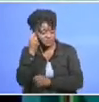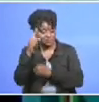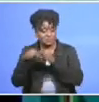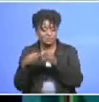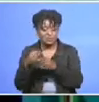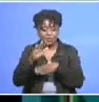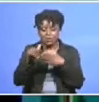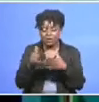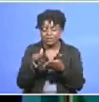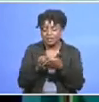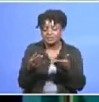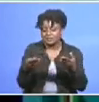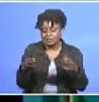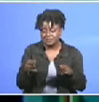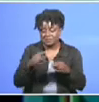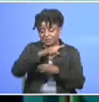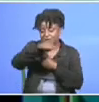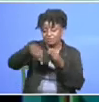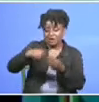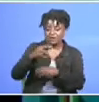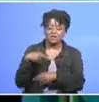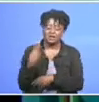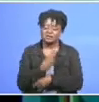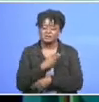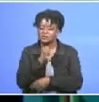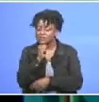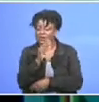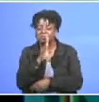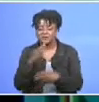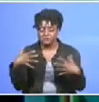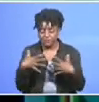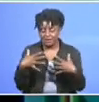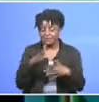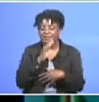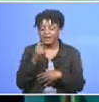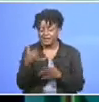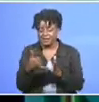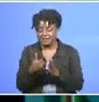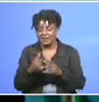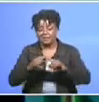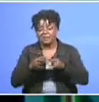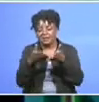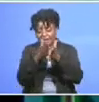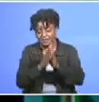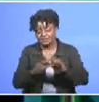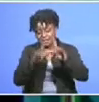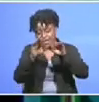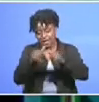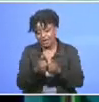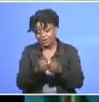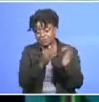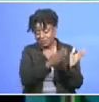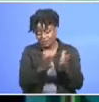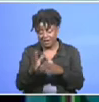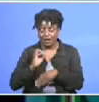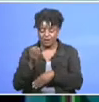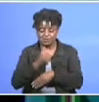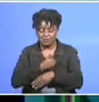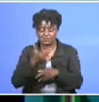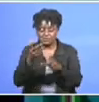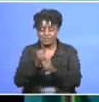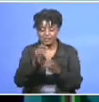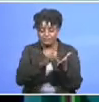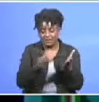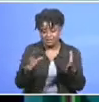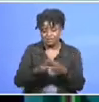taking place around us and not be frightened by it, but say, how do we prepare ourselves in order to take advantage of the